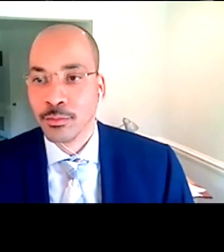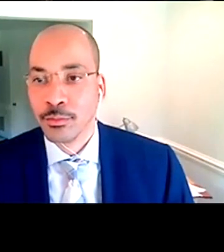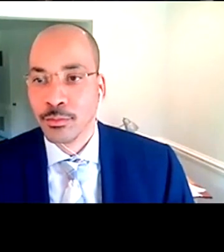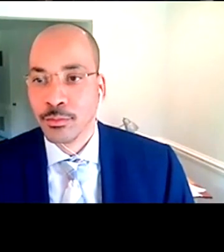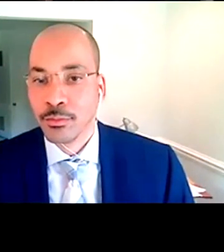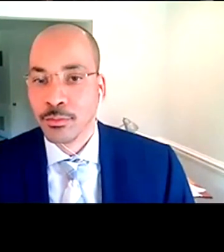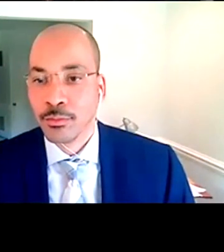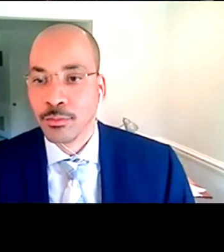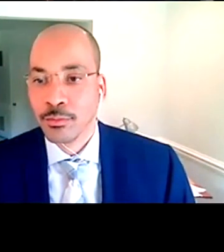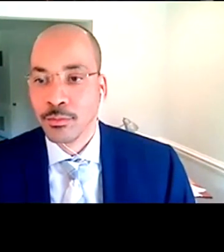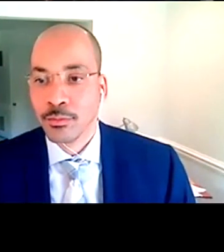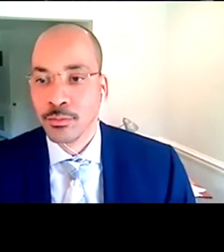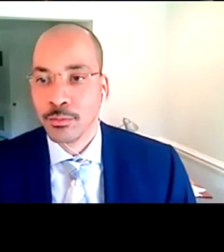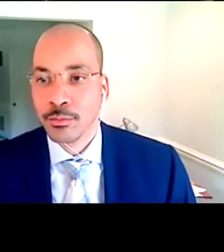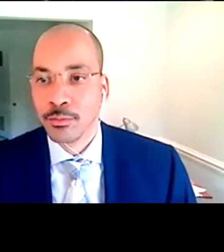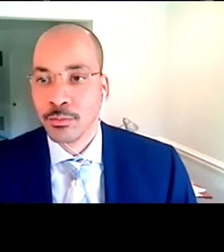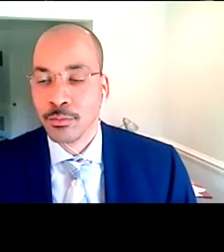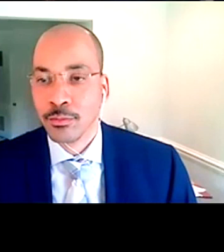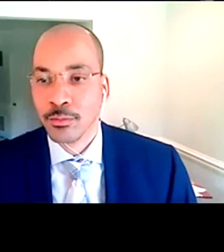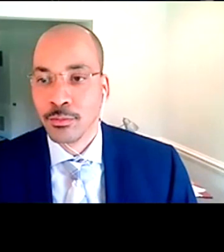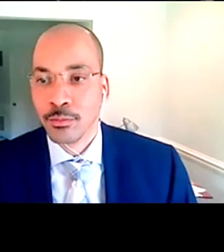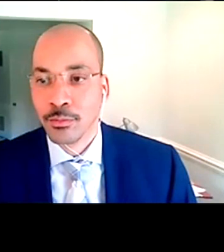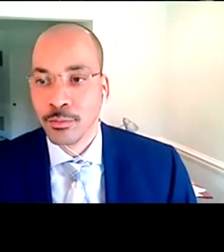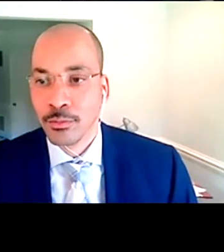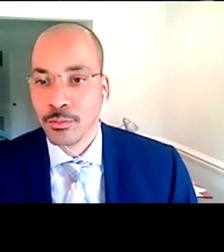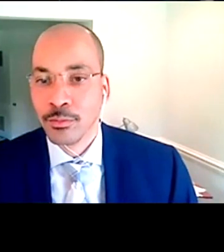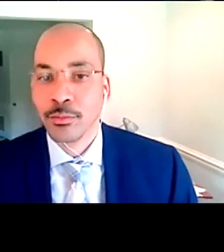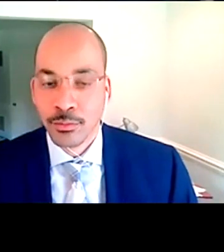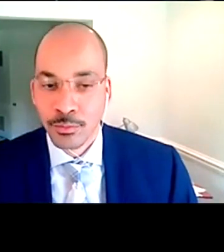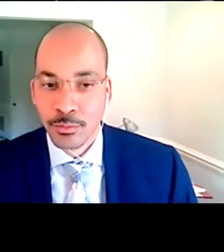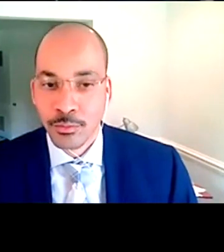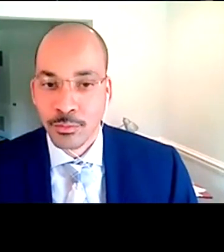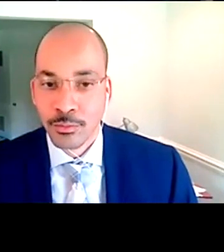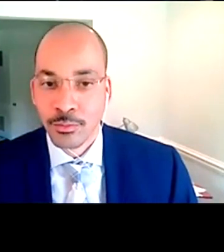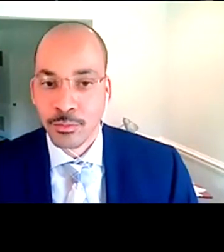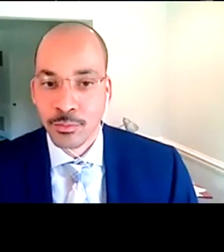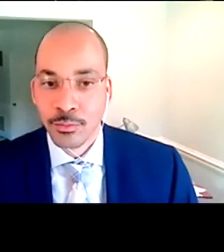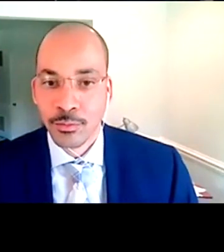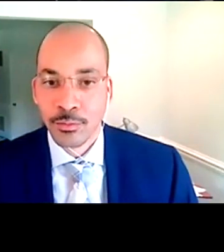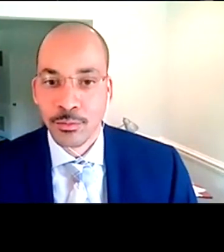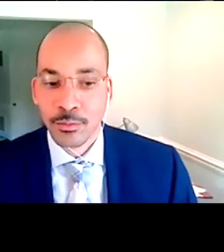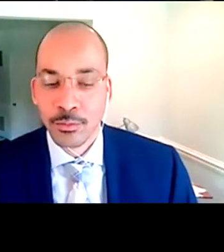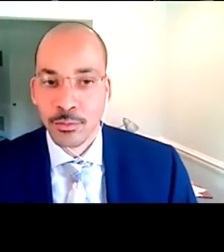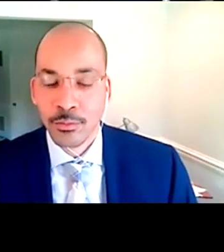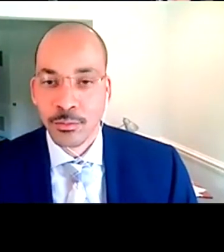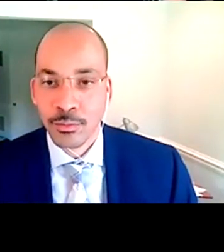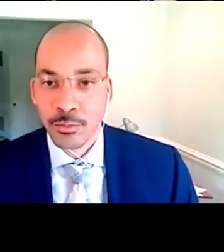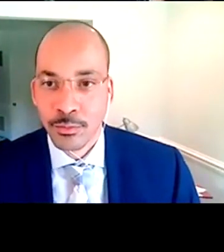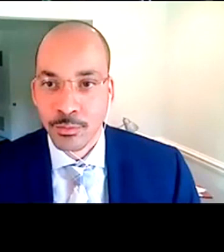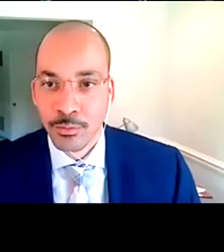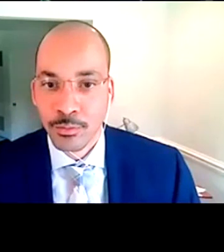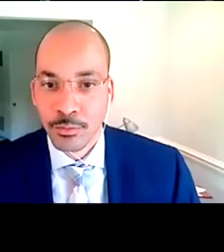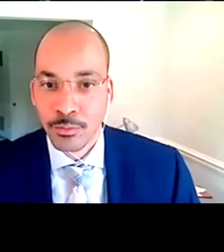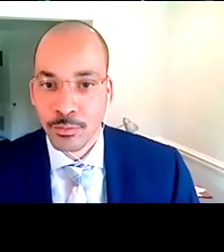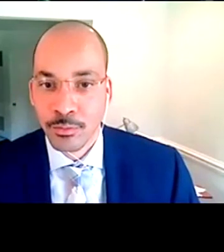you all for attending and watching us speak and share some of our work with you. I know that the